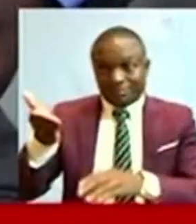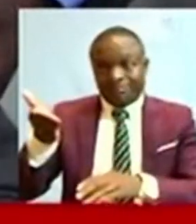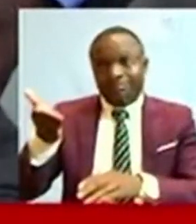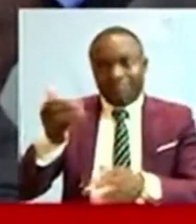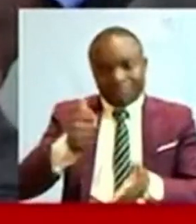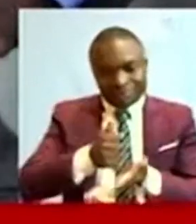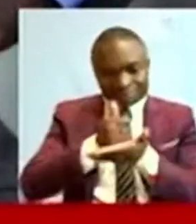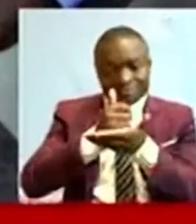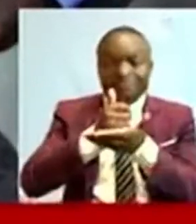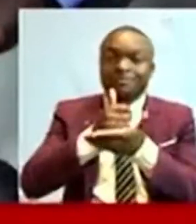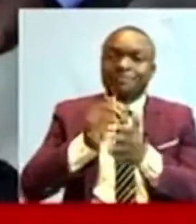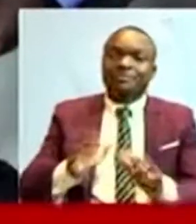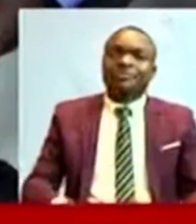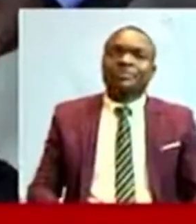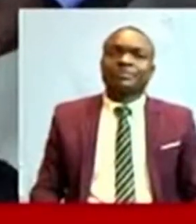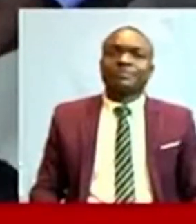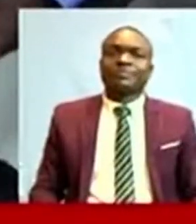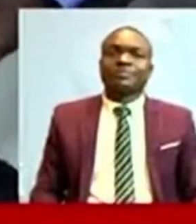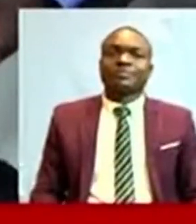well.